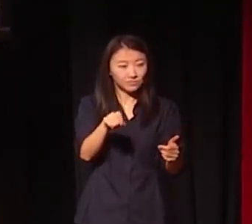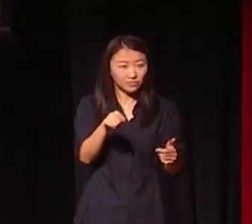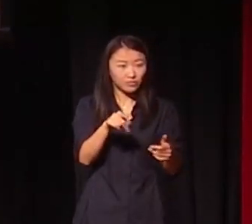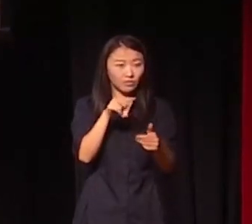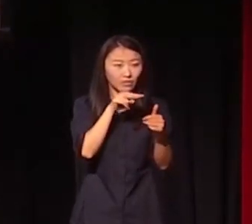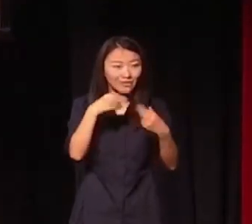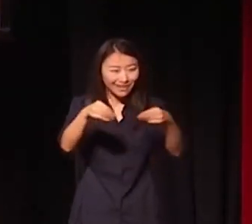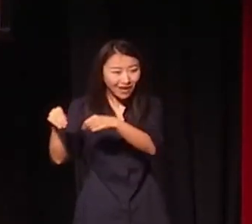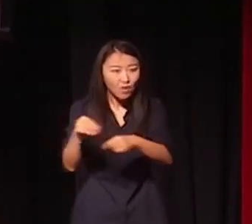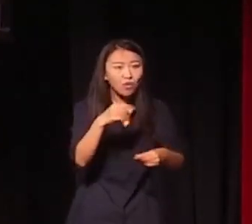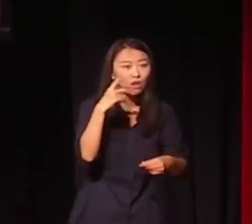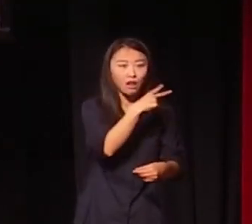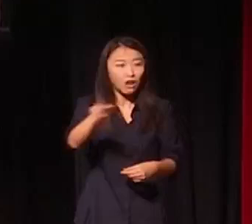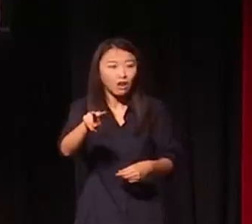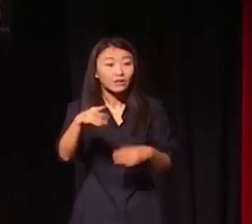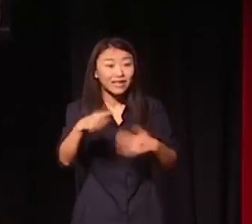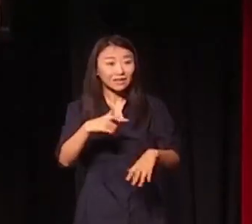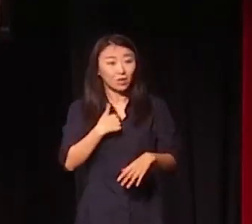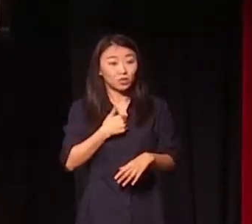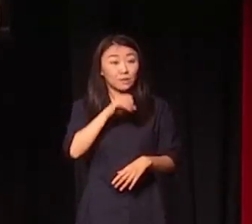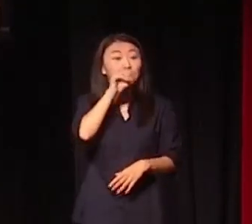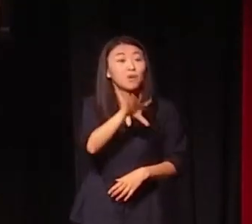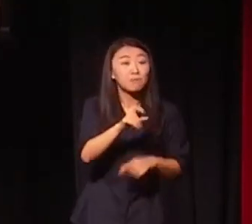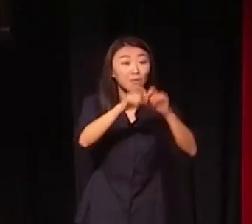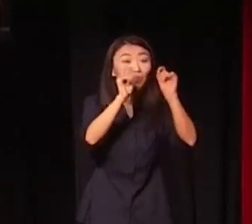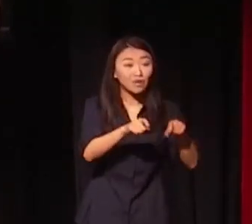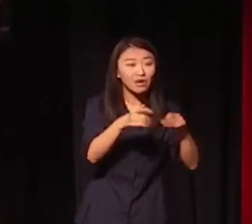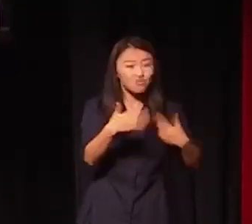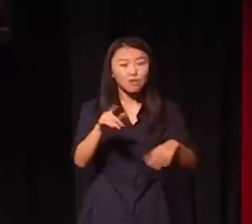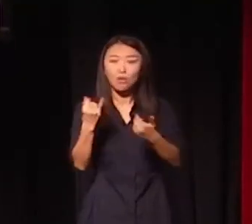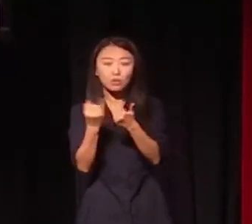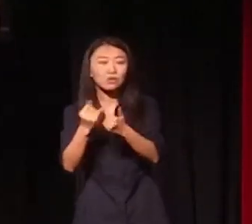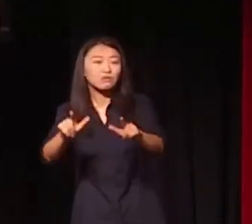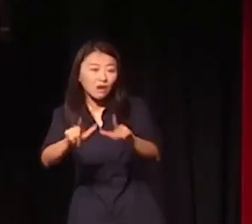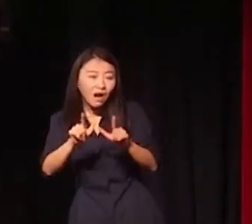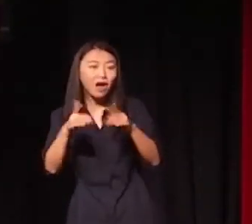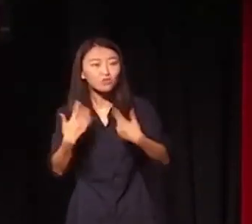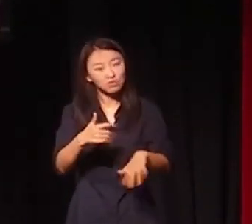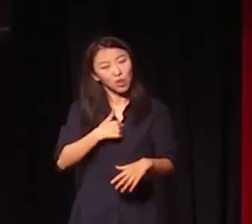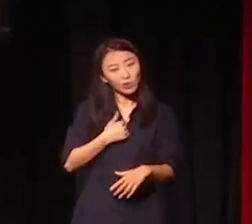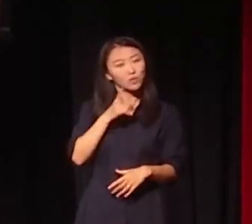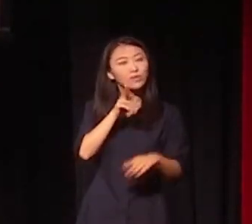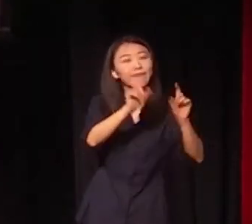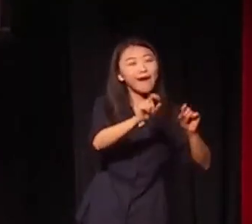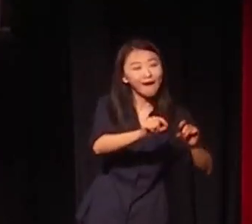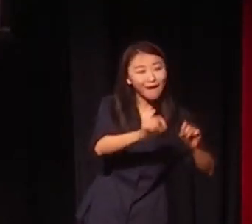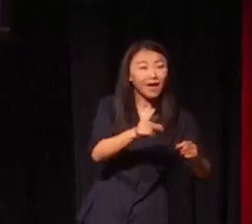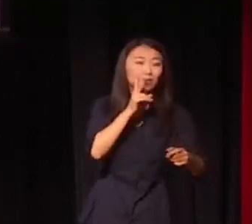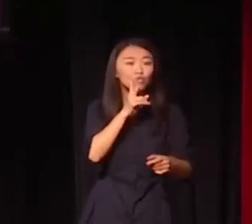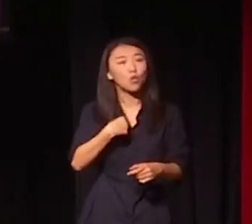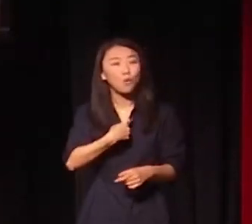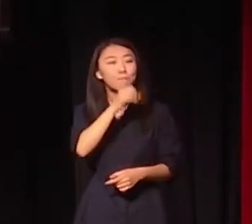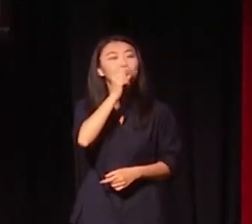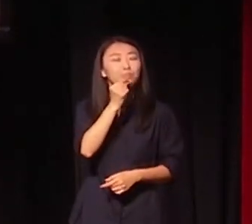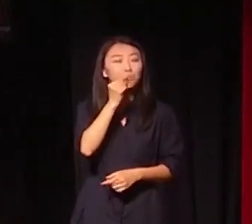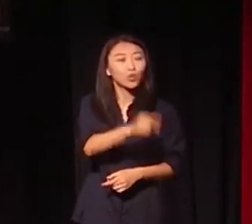teachers ask an open question, students respond, teachers can follow up with a student by name, or